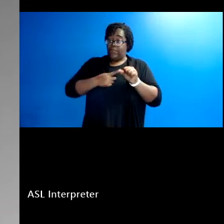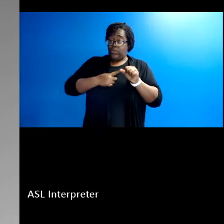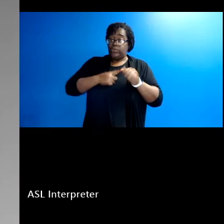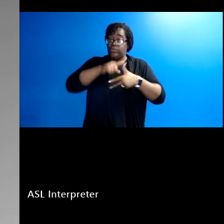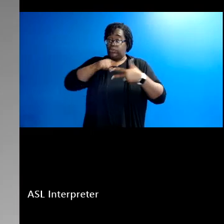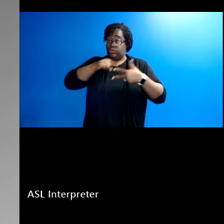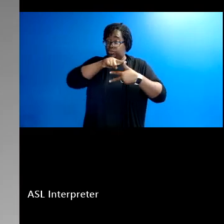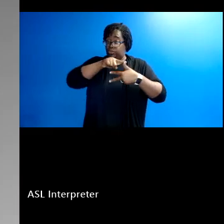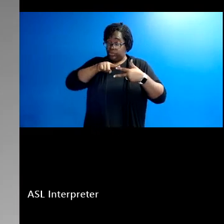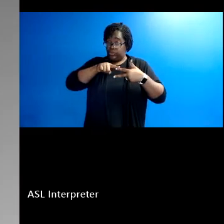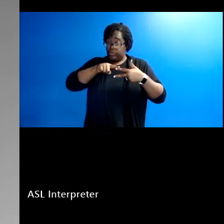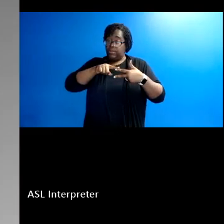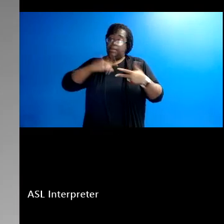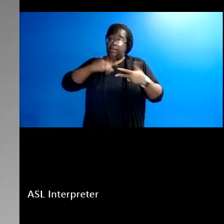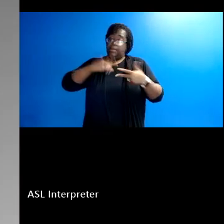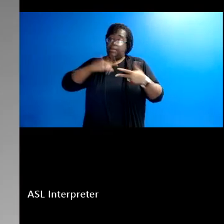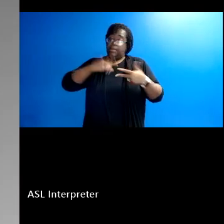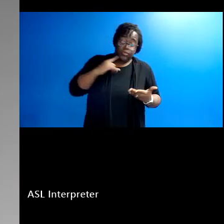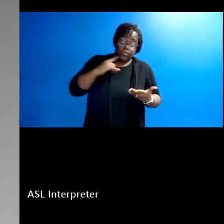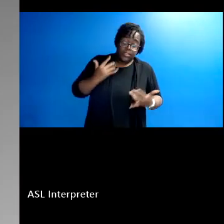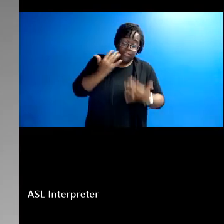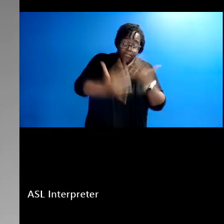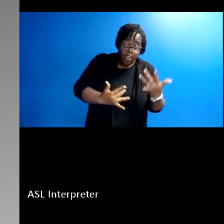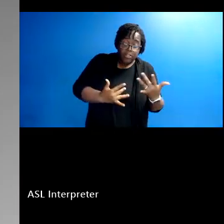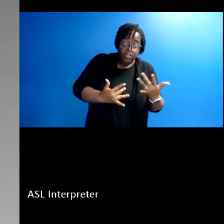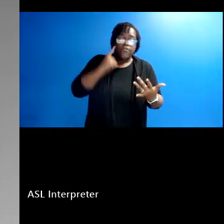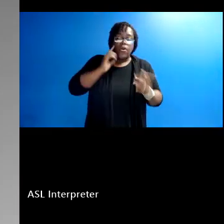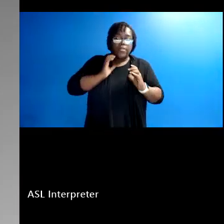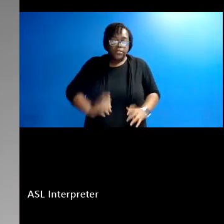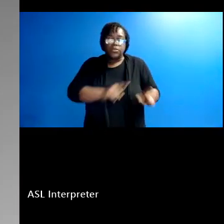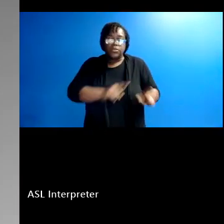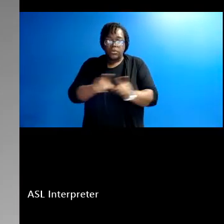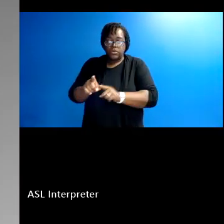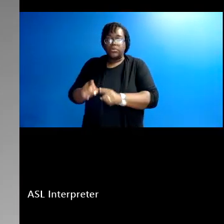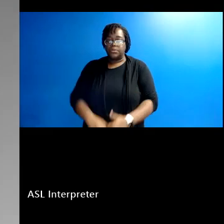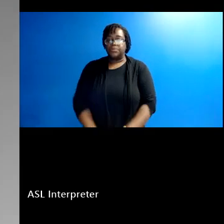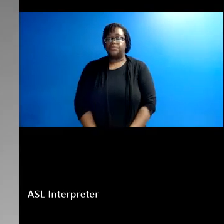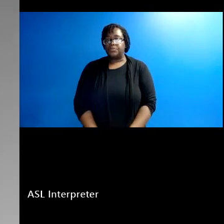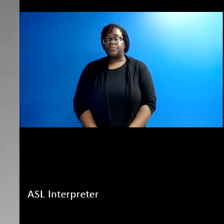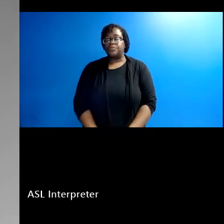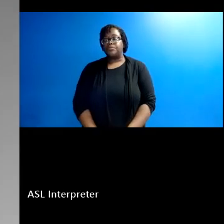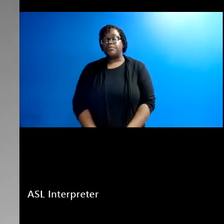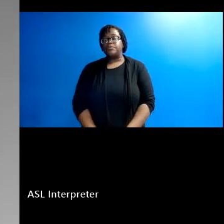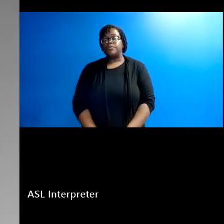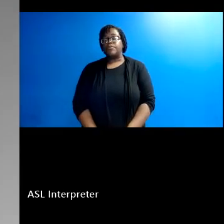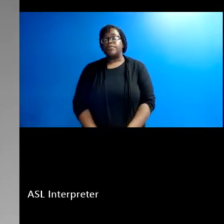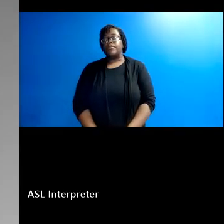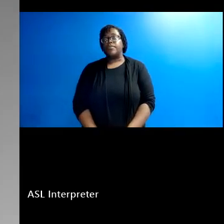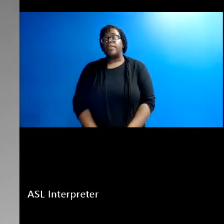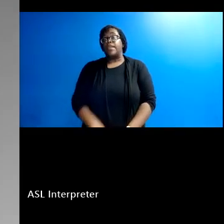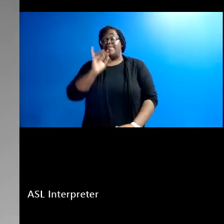to buy down that risk for our customers that we serve. Now, that comes from a model.